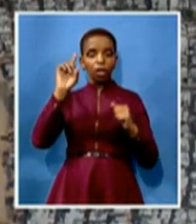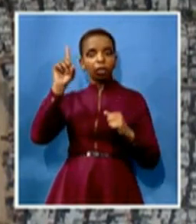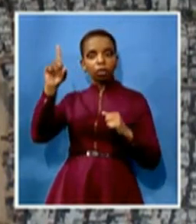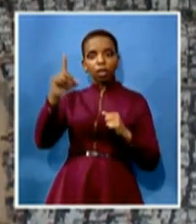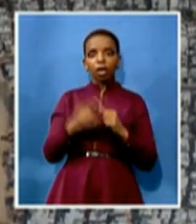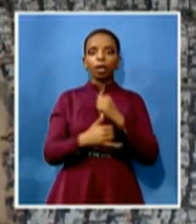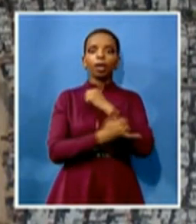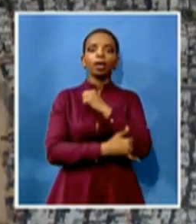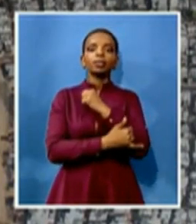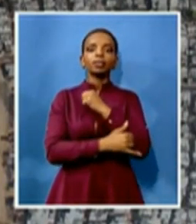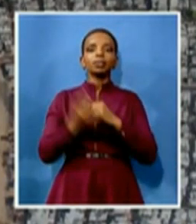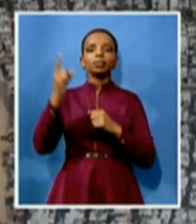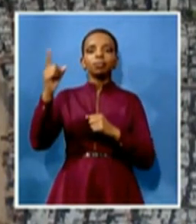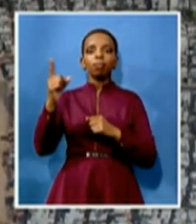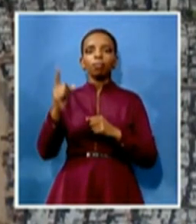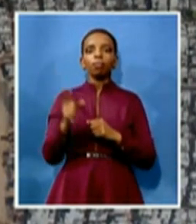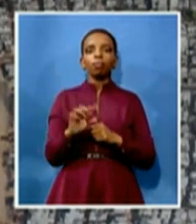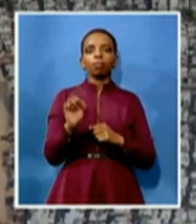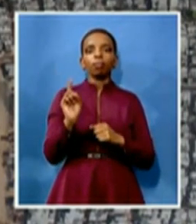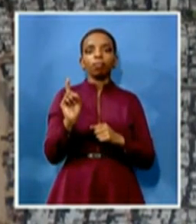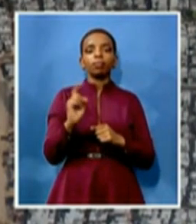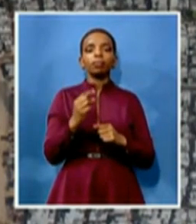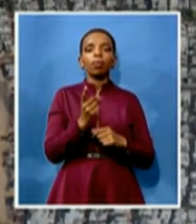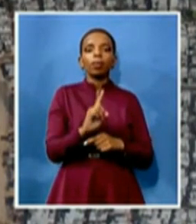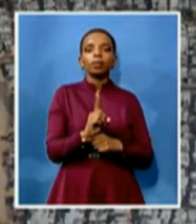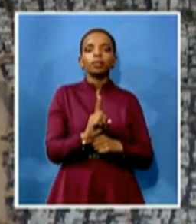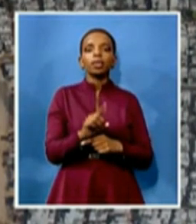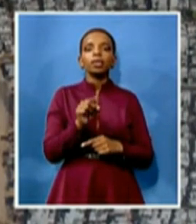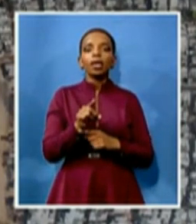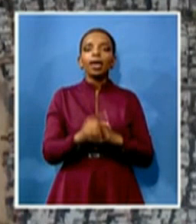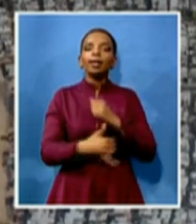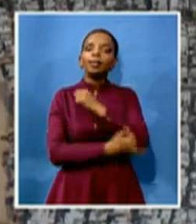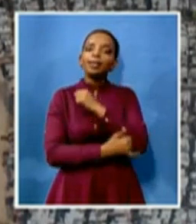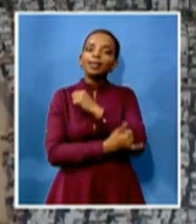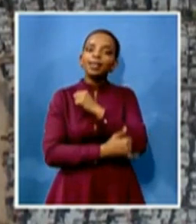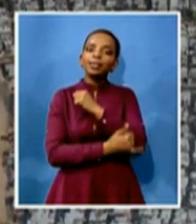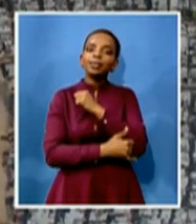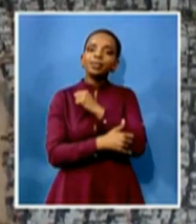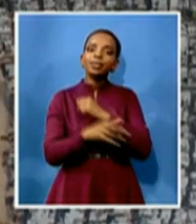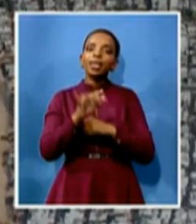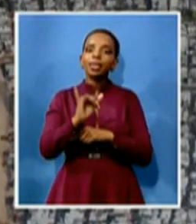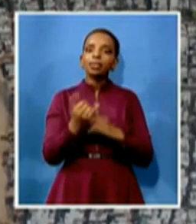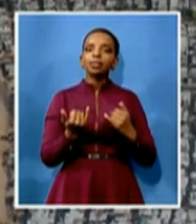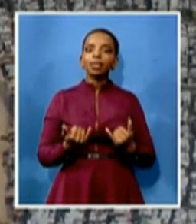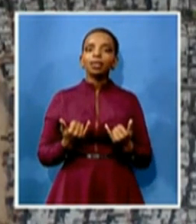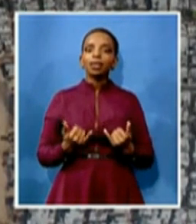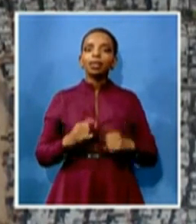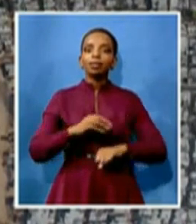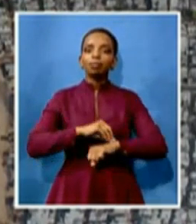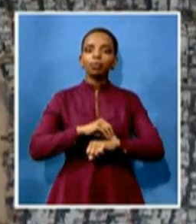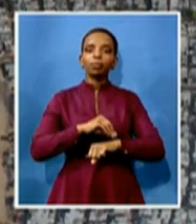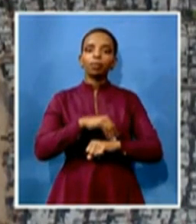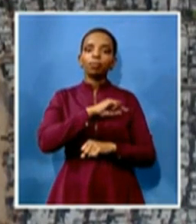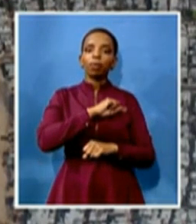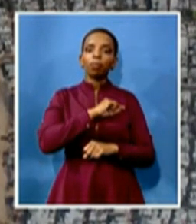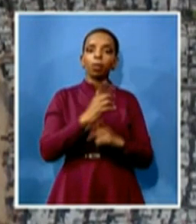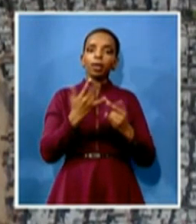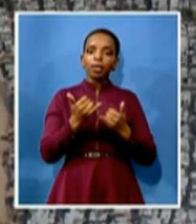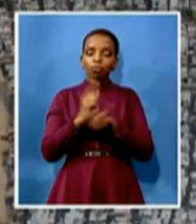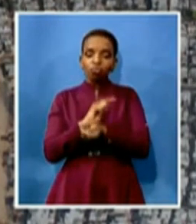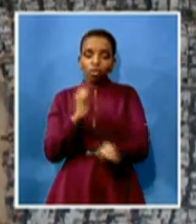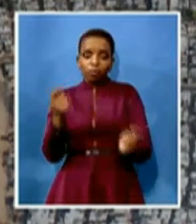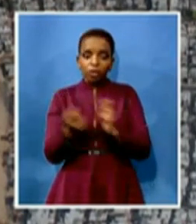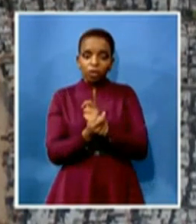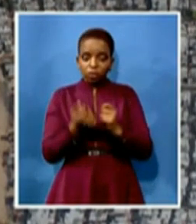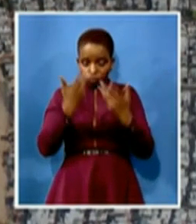spatial aggregation comes with an inherent problem because the dynamic of virus transmission is very different on the left-hand side of this picture than on the